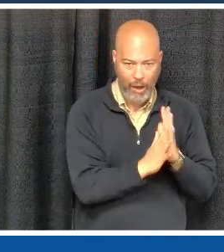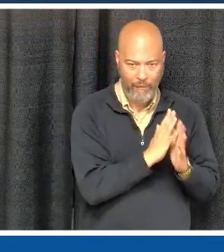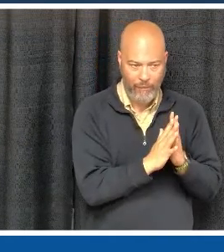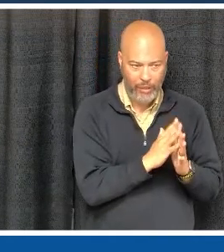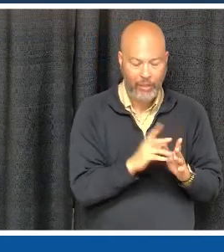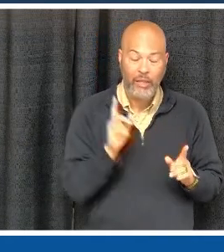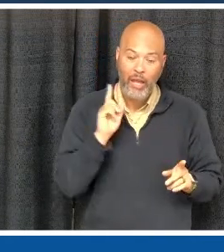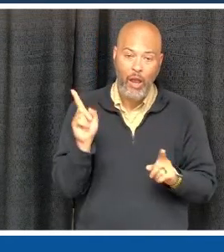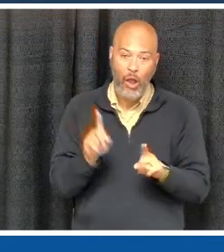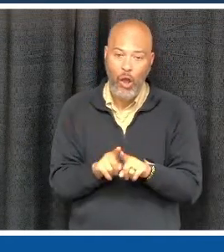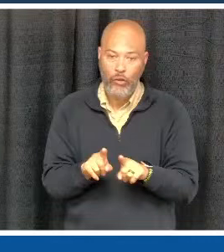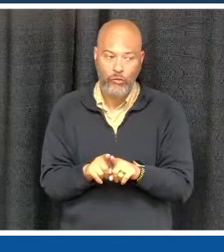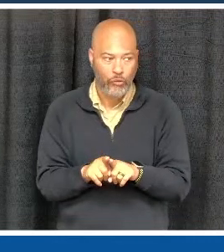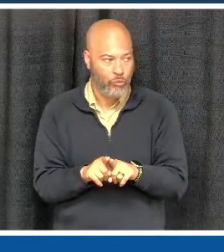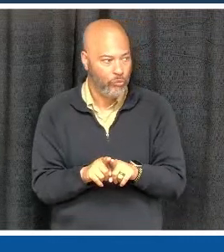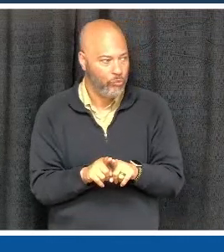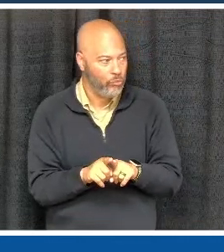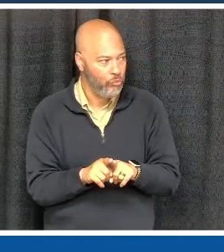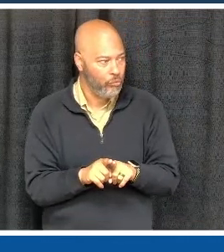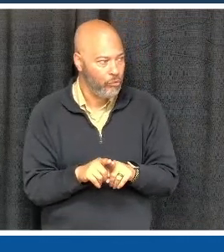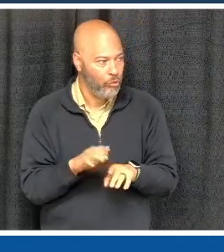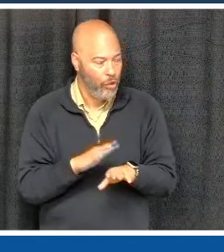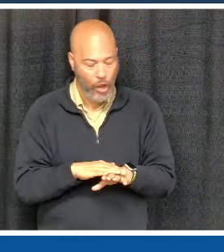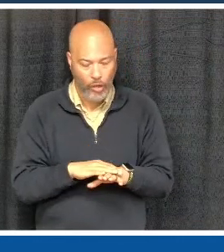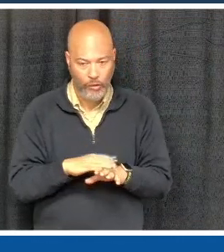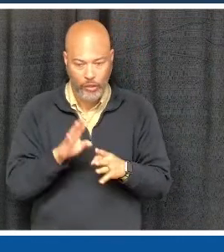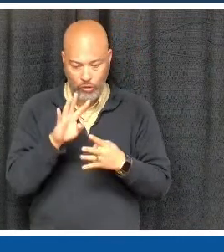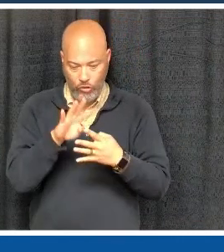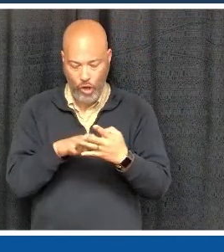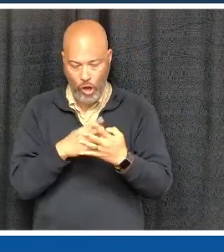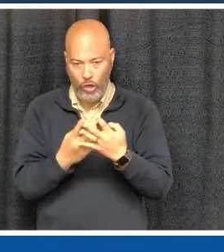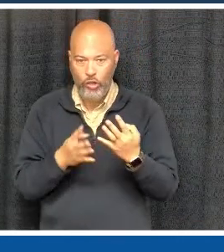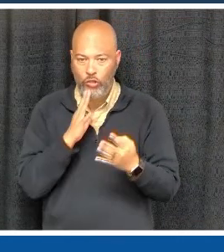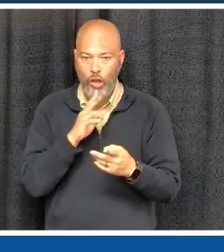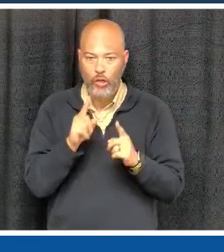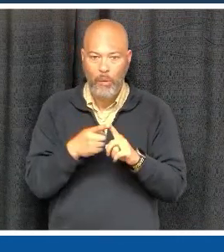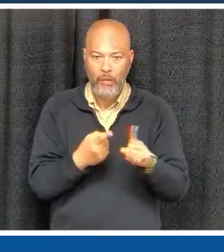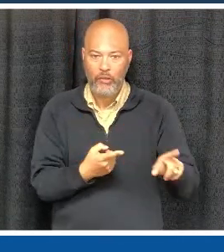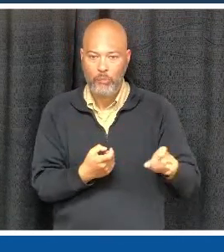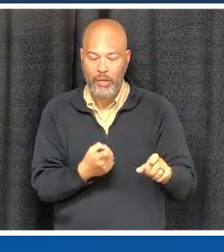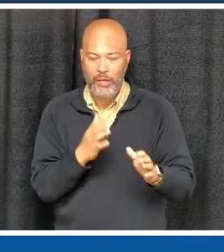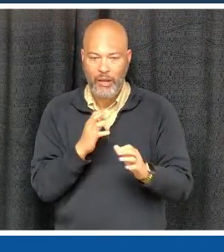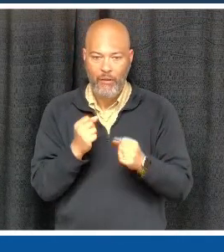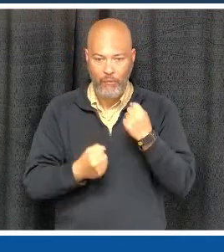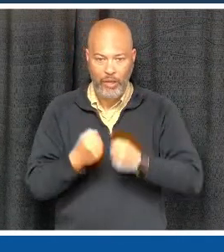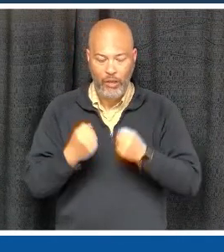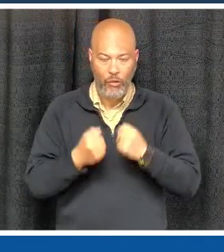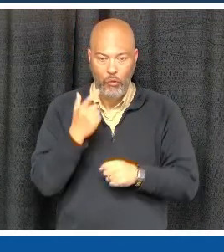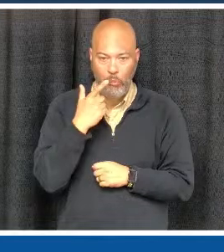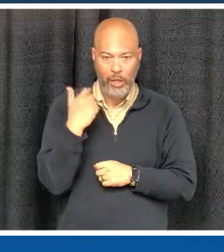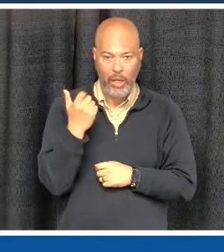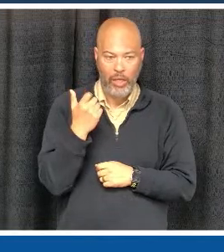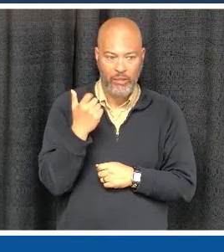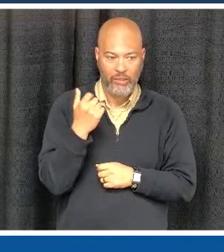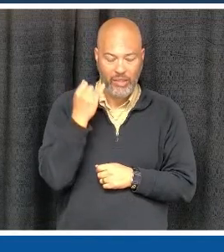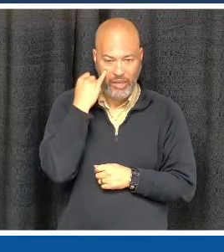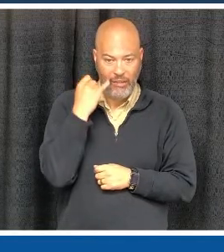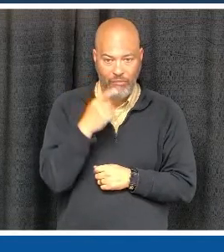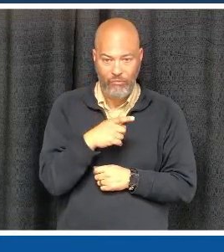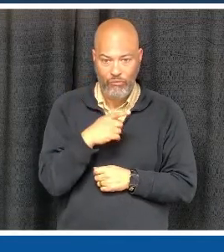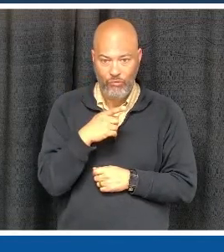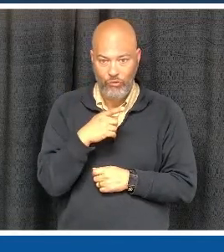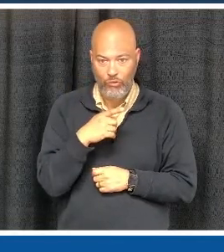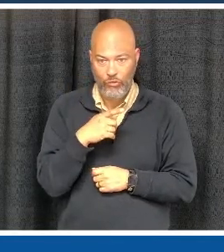They also, again, on this chart, talk about the speed of a vehicle, because if you're